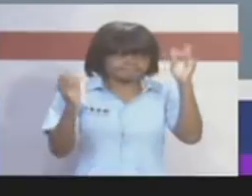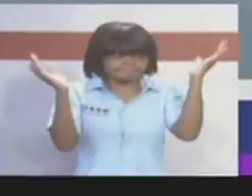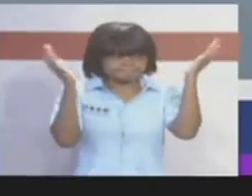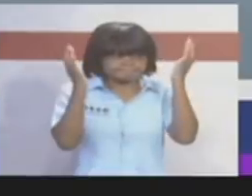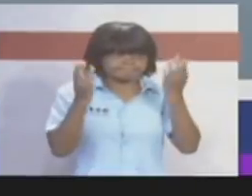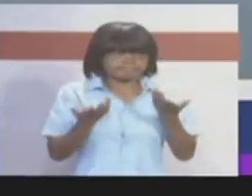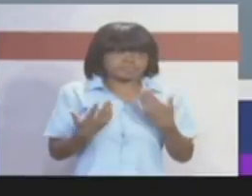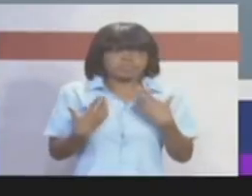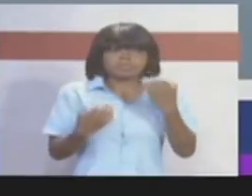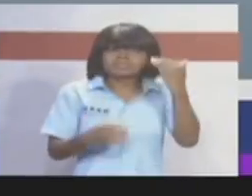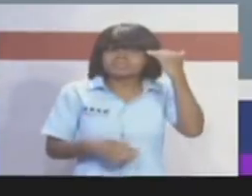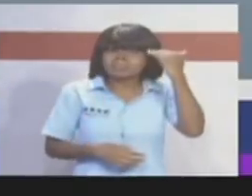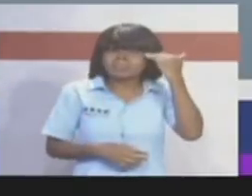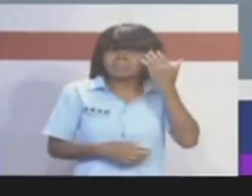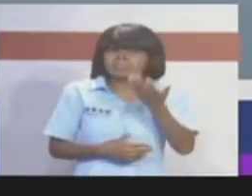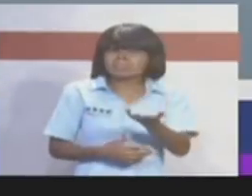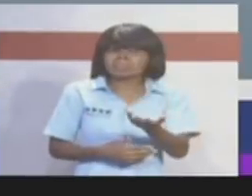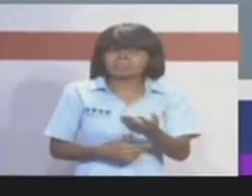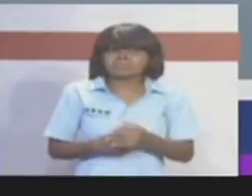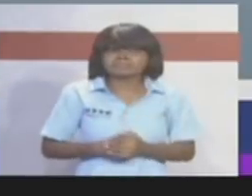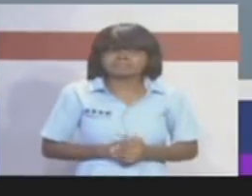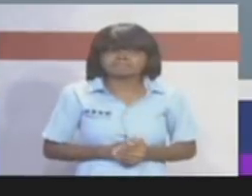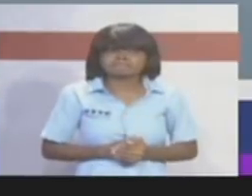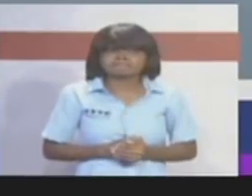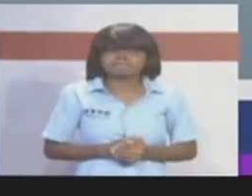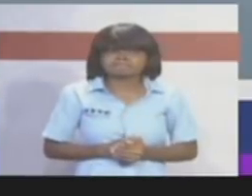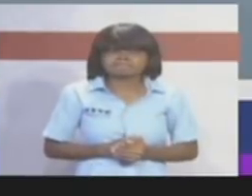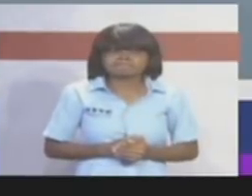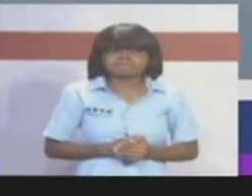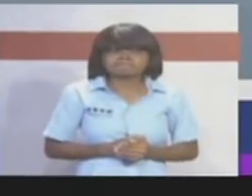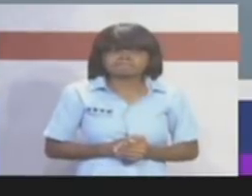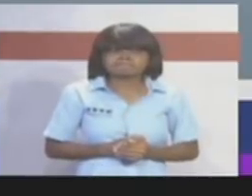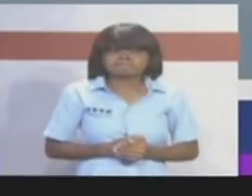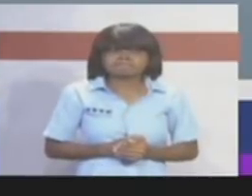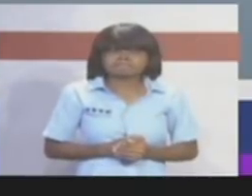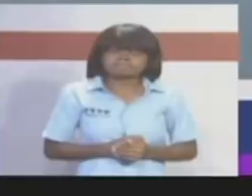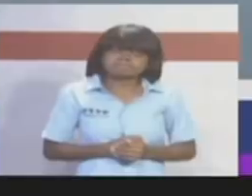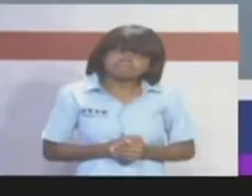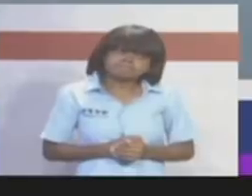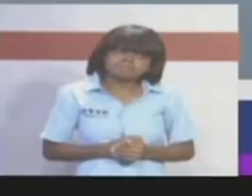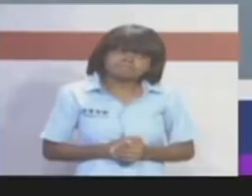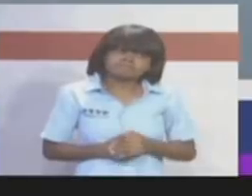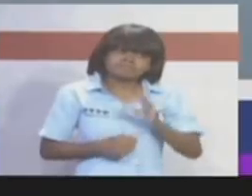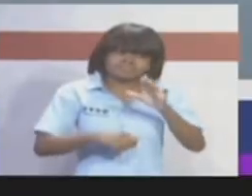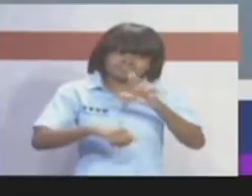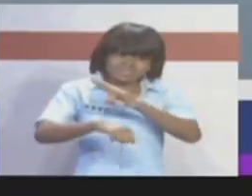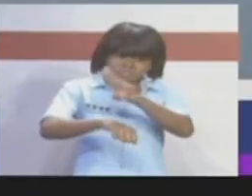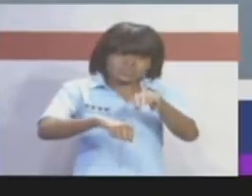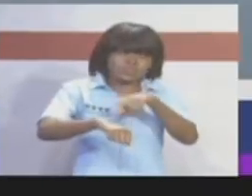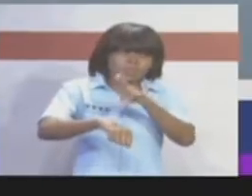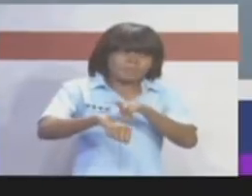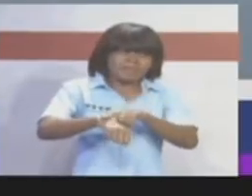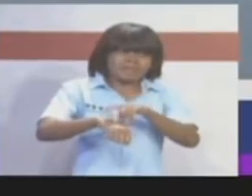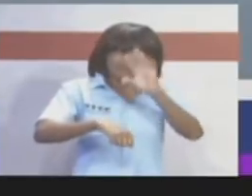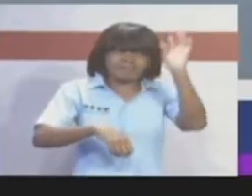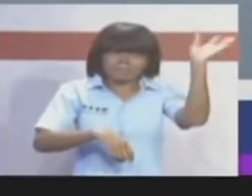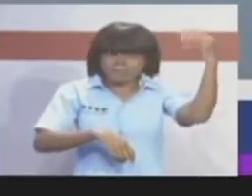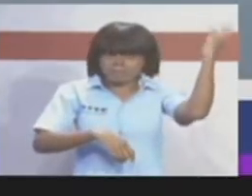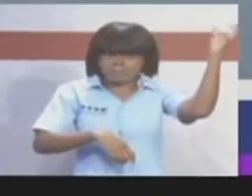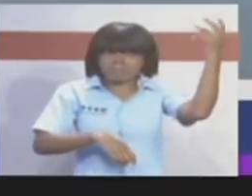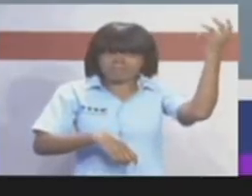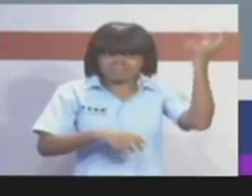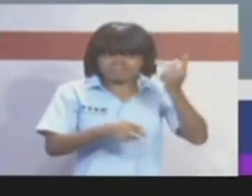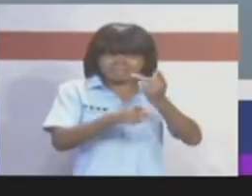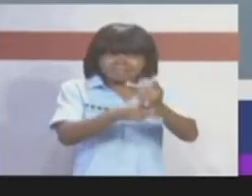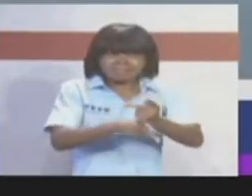know, how well the normal emergency care is working versus the parallel healthcare system. And I'm